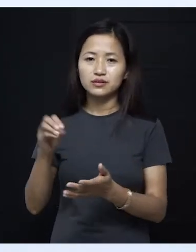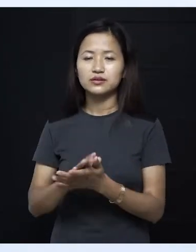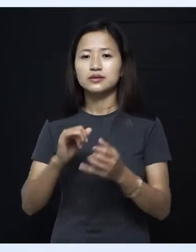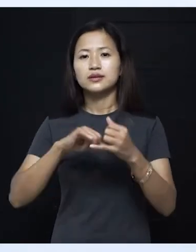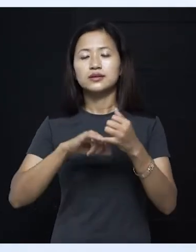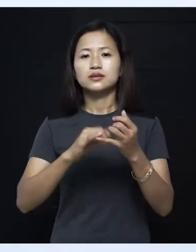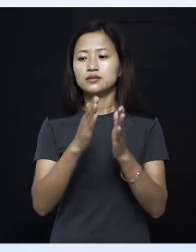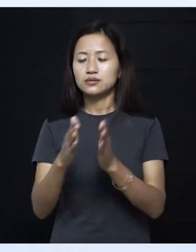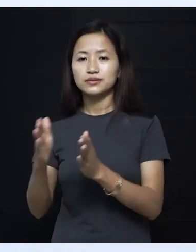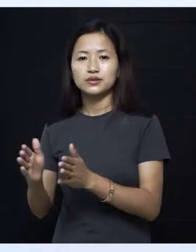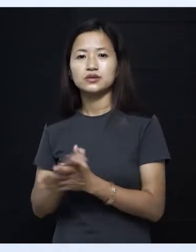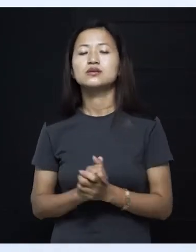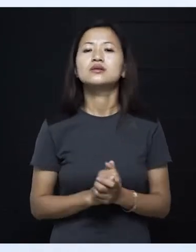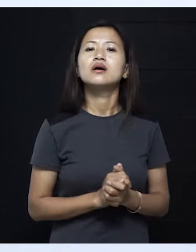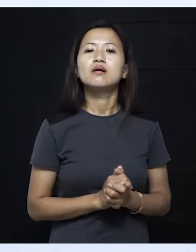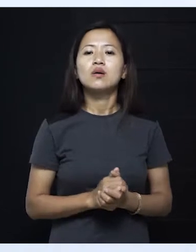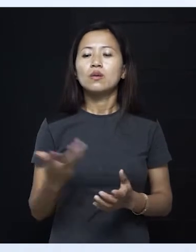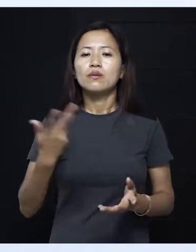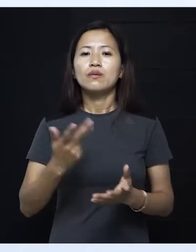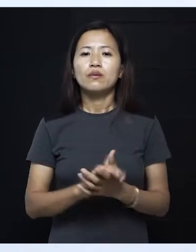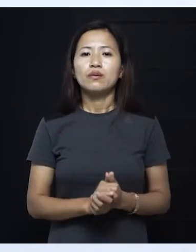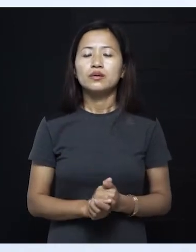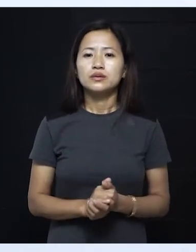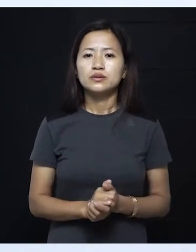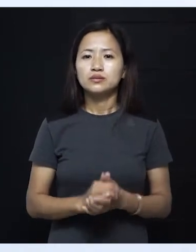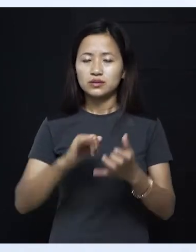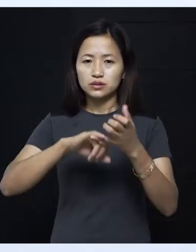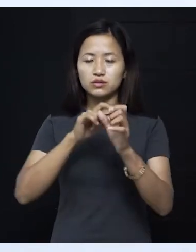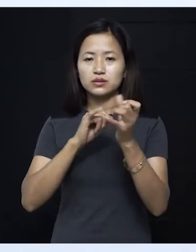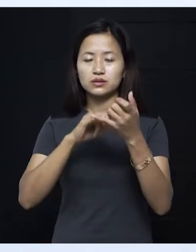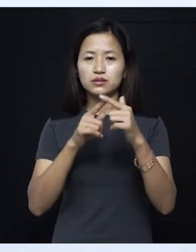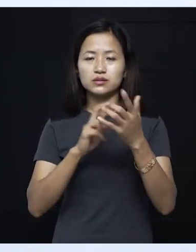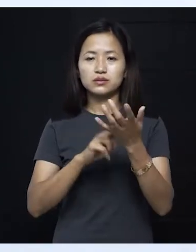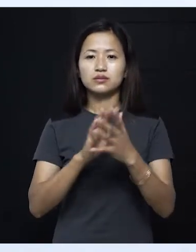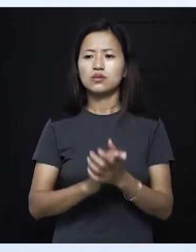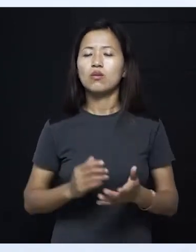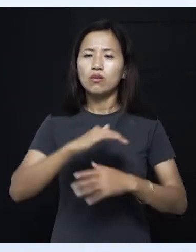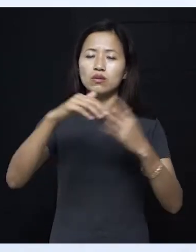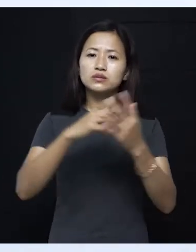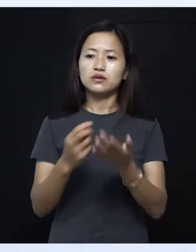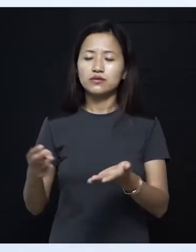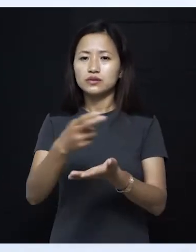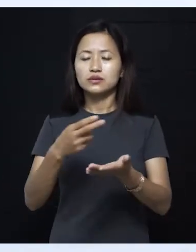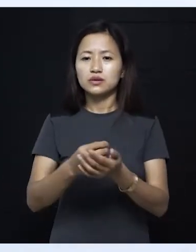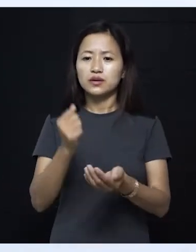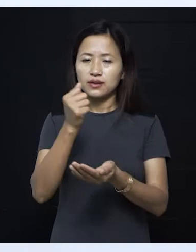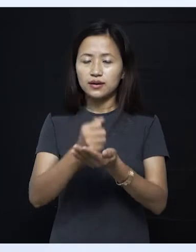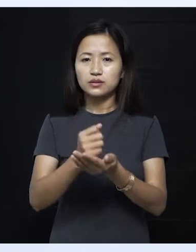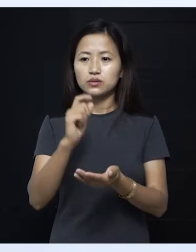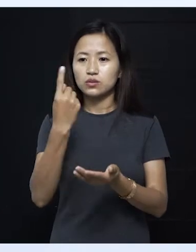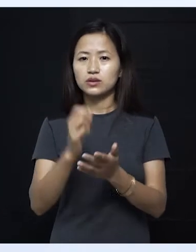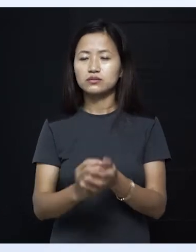collectivization. Okay, collectivization means where this is a system where all the fields will be held under